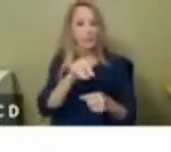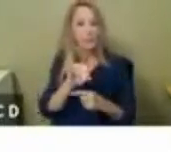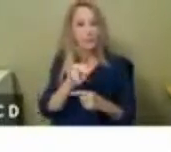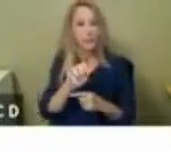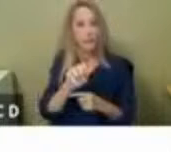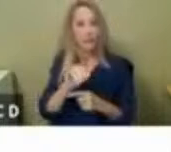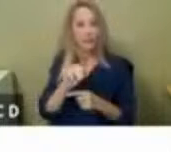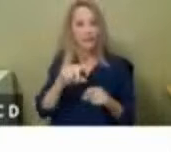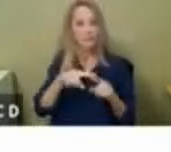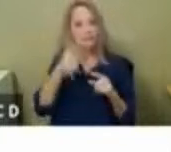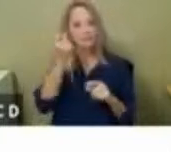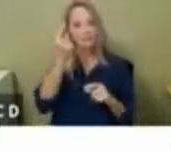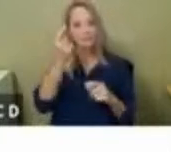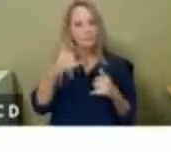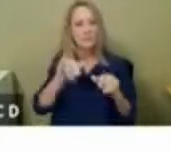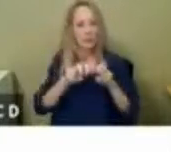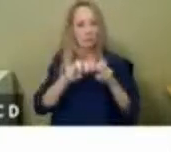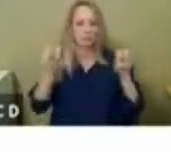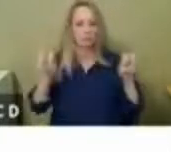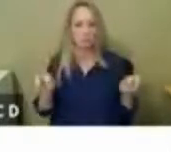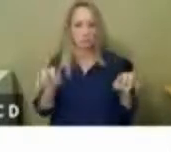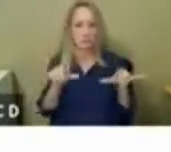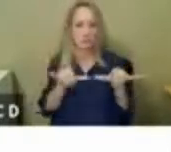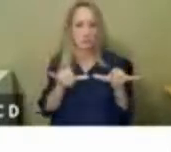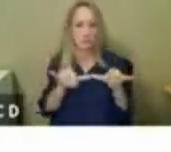socially distanced. And so our numbers have